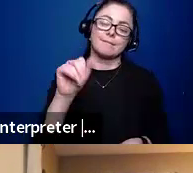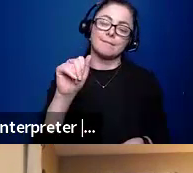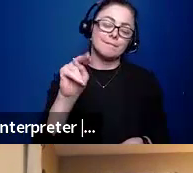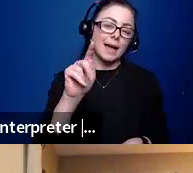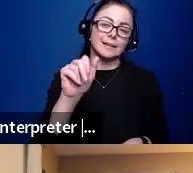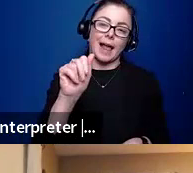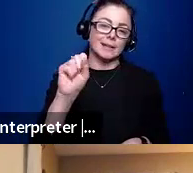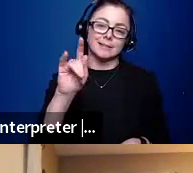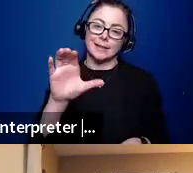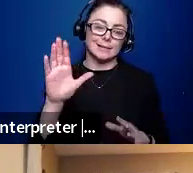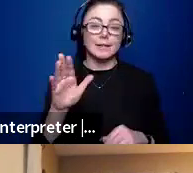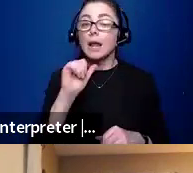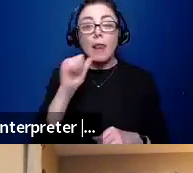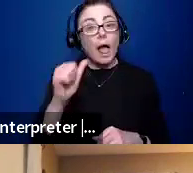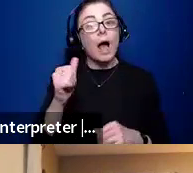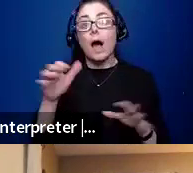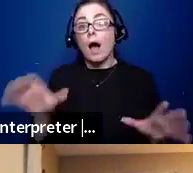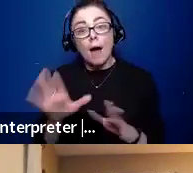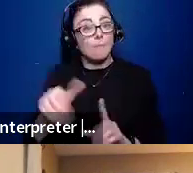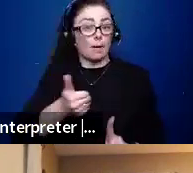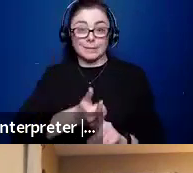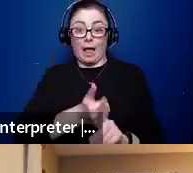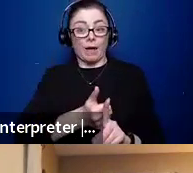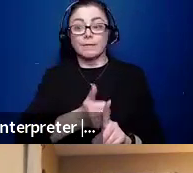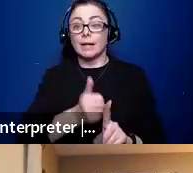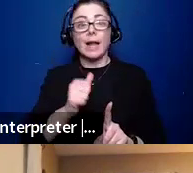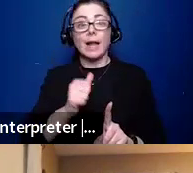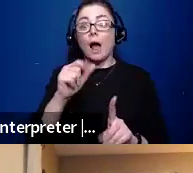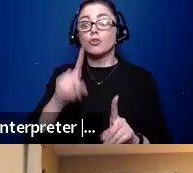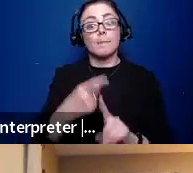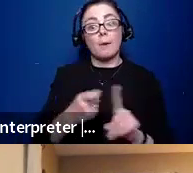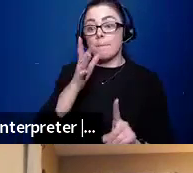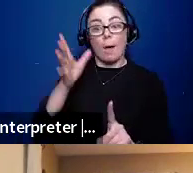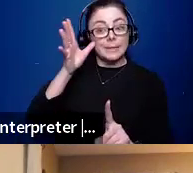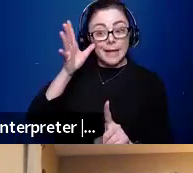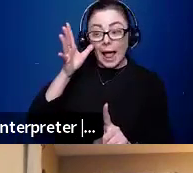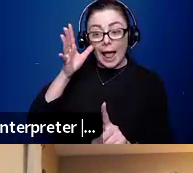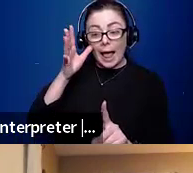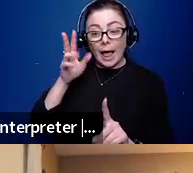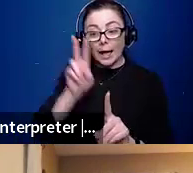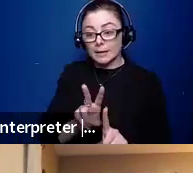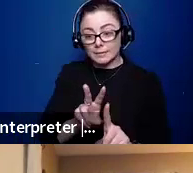not by himself. That is not just with mom and dad either. That is actually with